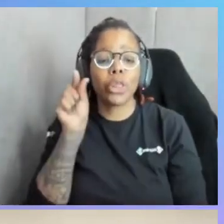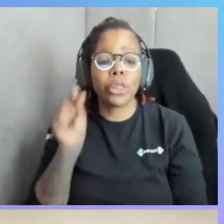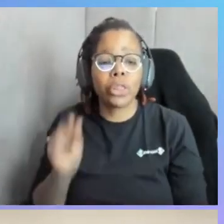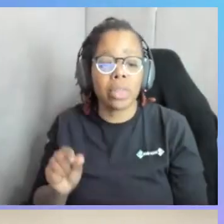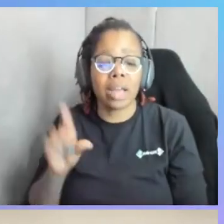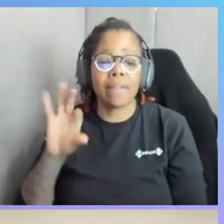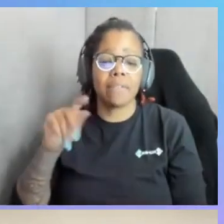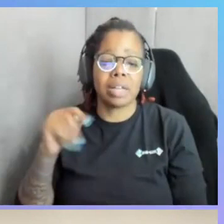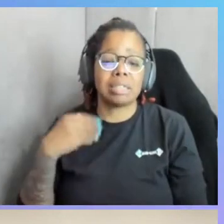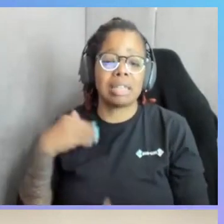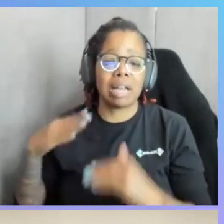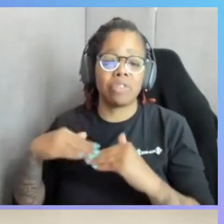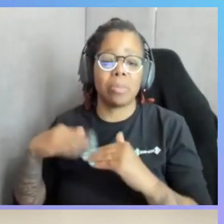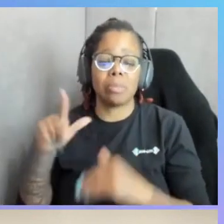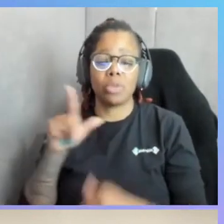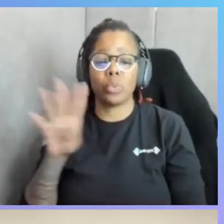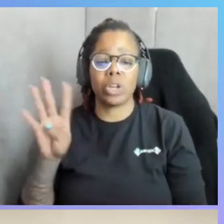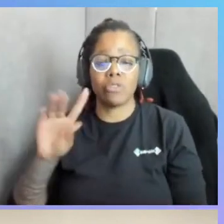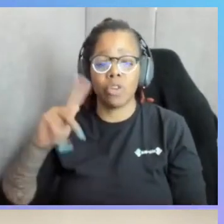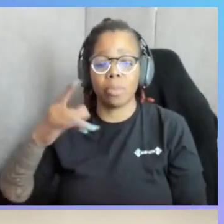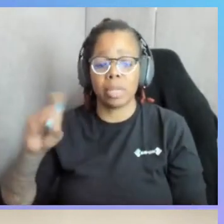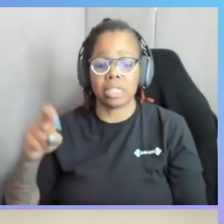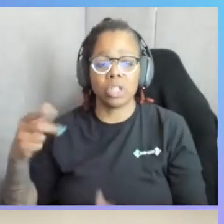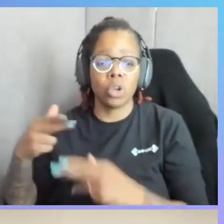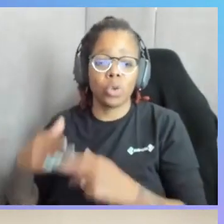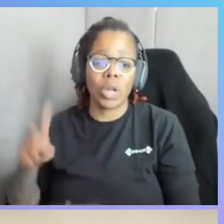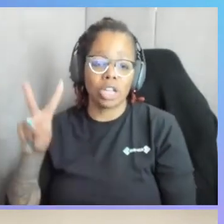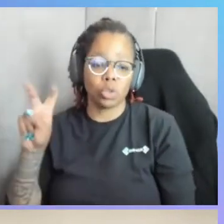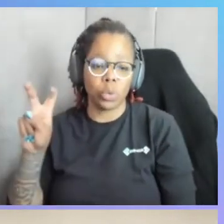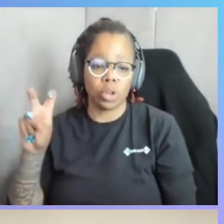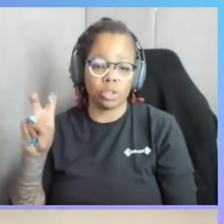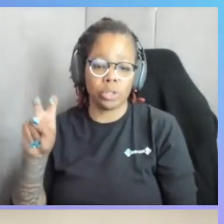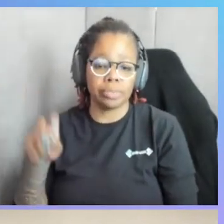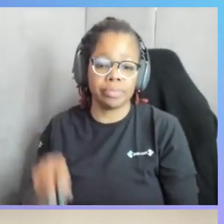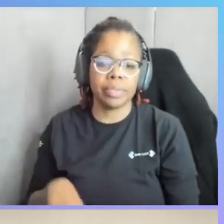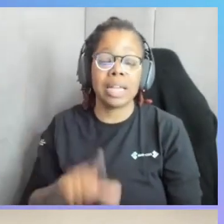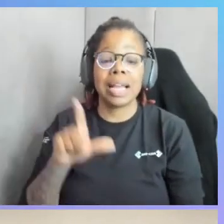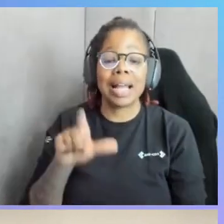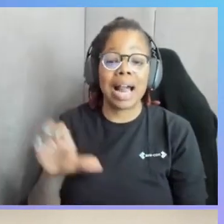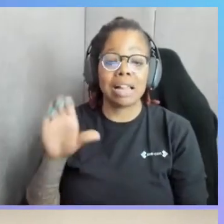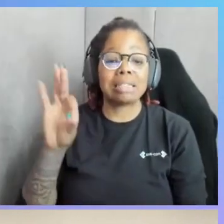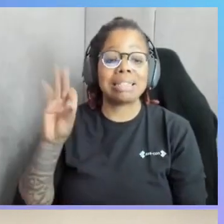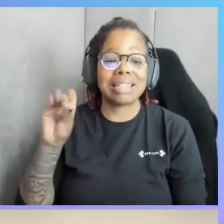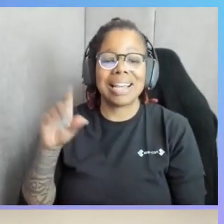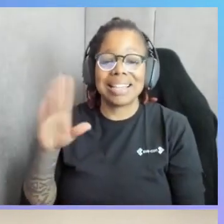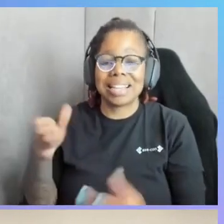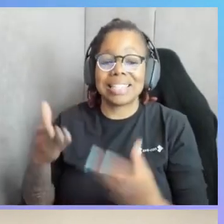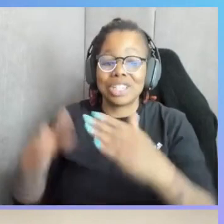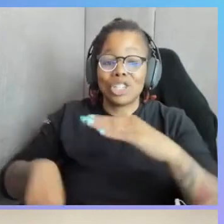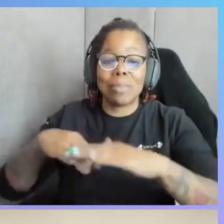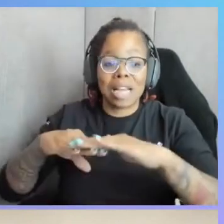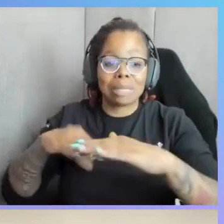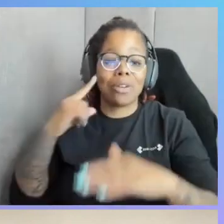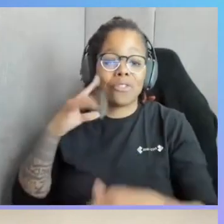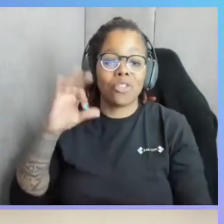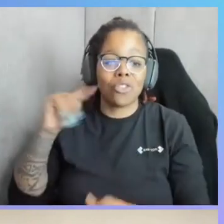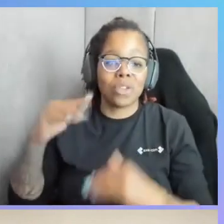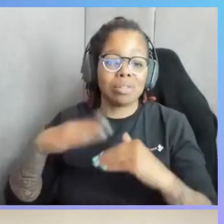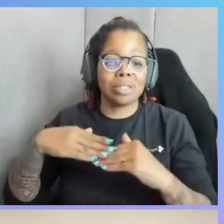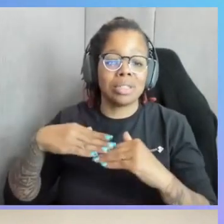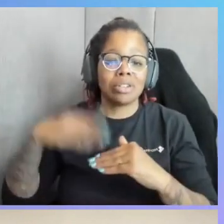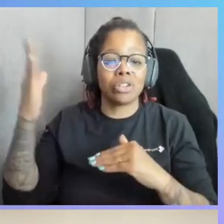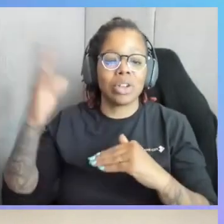a minimum of 24 pixel at a weight of 200. LC90 is the suggested maximum for fonts greater than